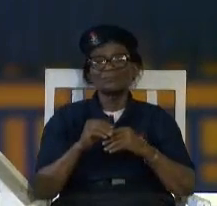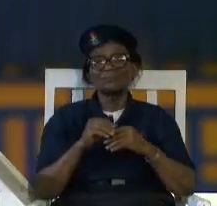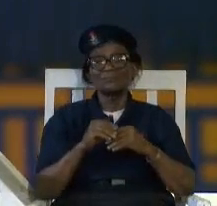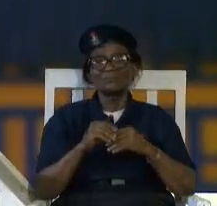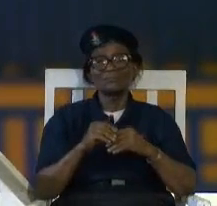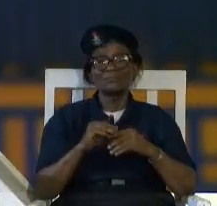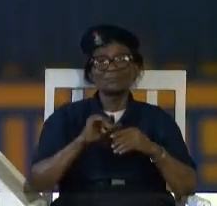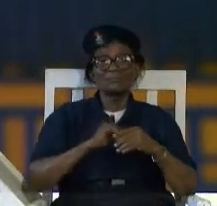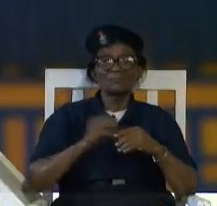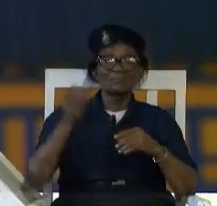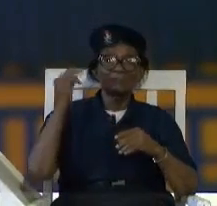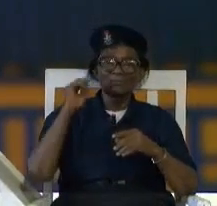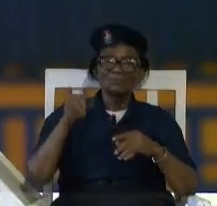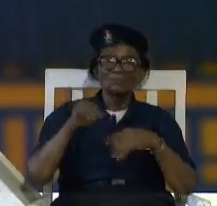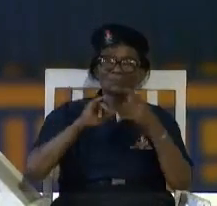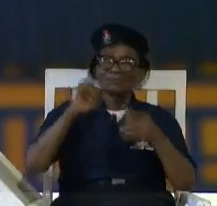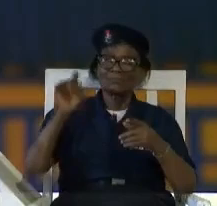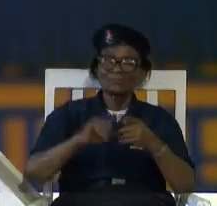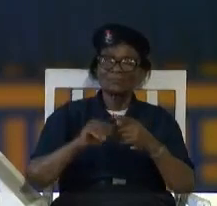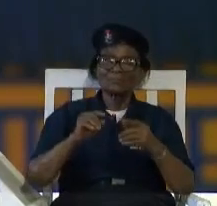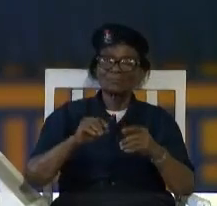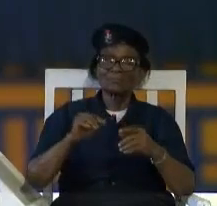I was going to preach on divine healing.